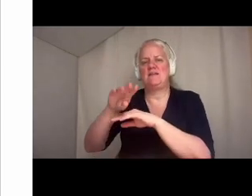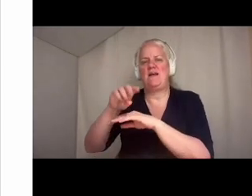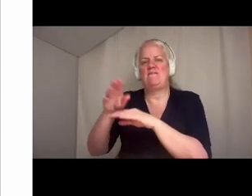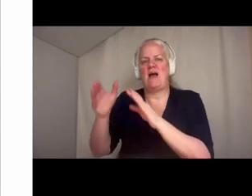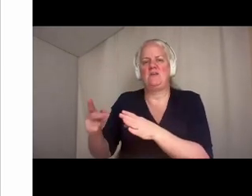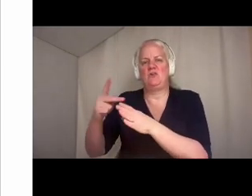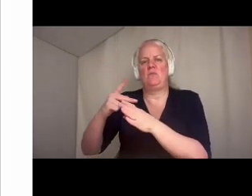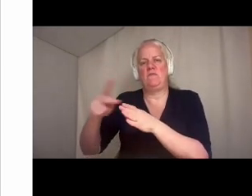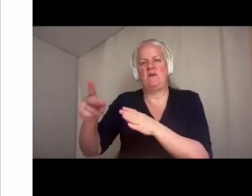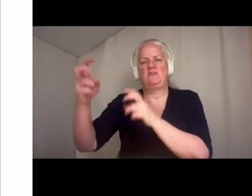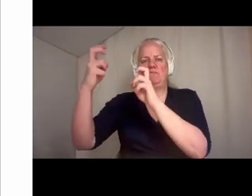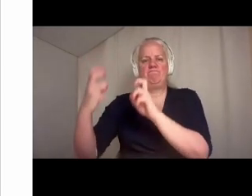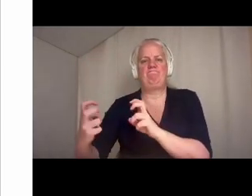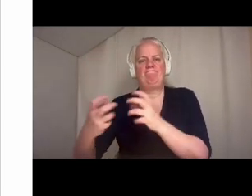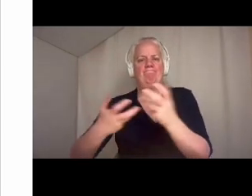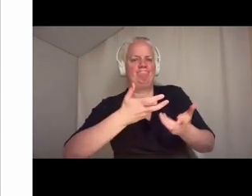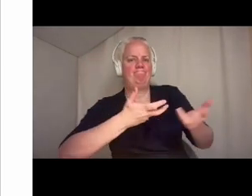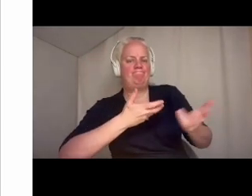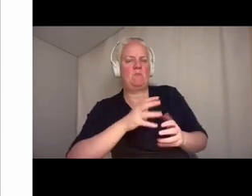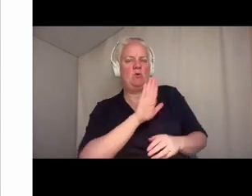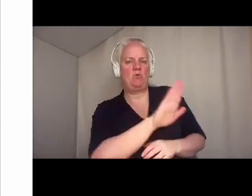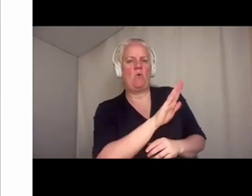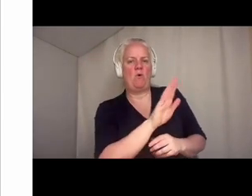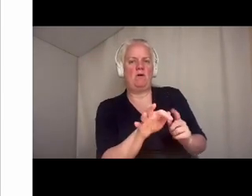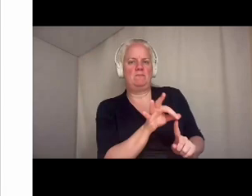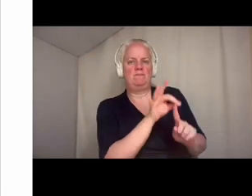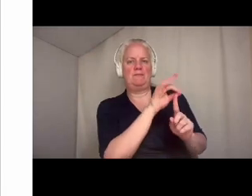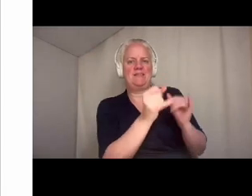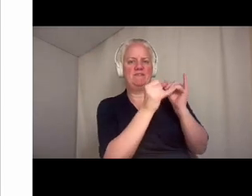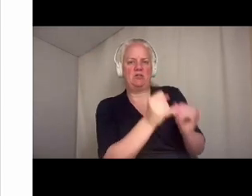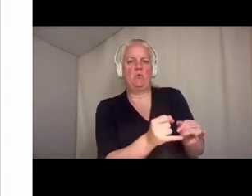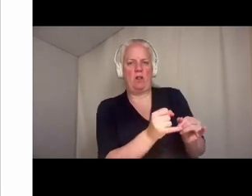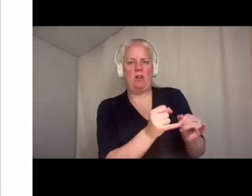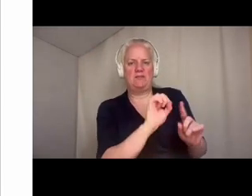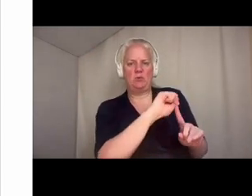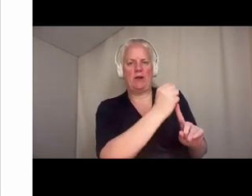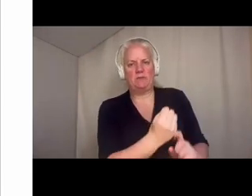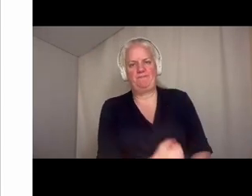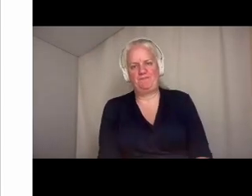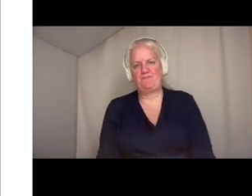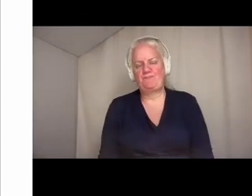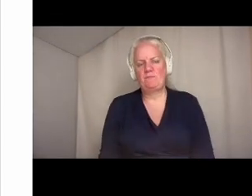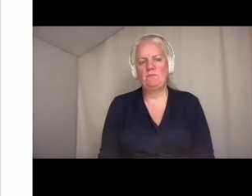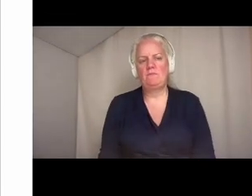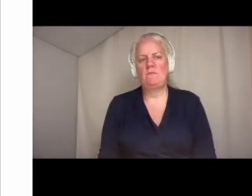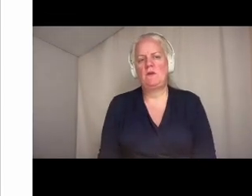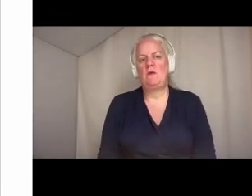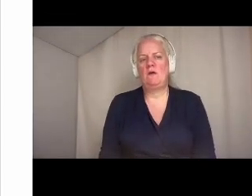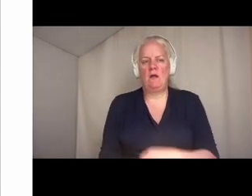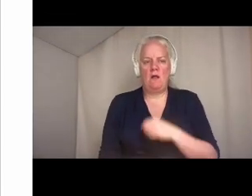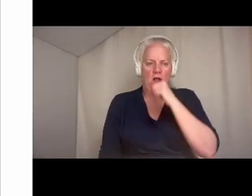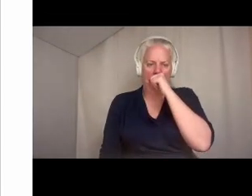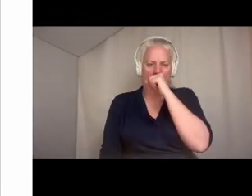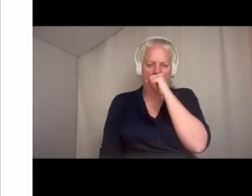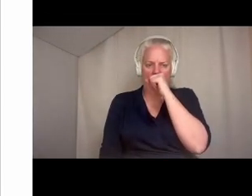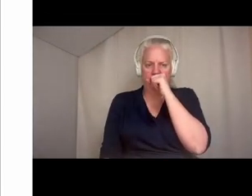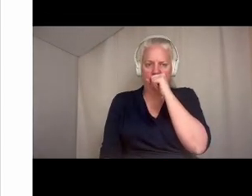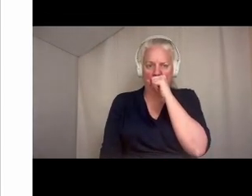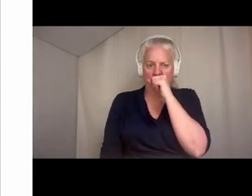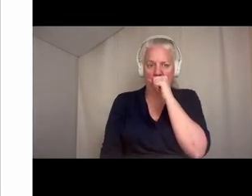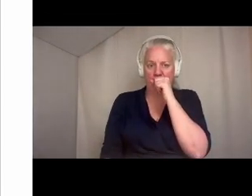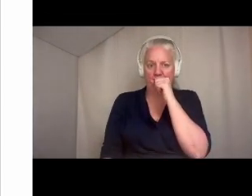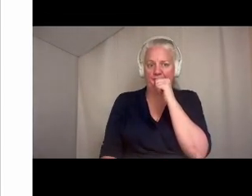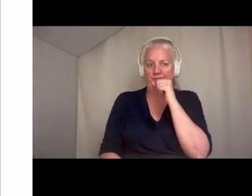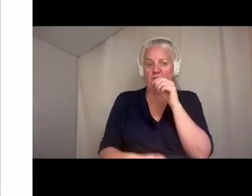individual circumstances. So on the next slide, we want you to increase your savings, right? The